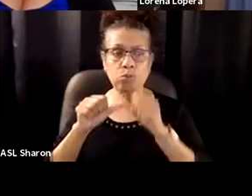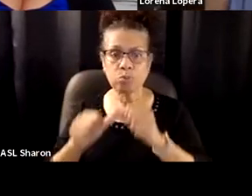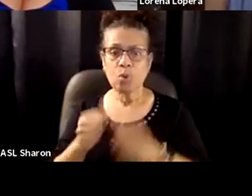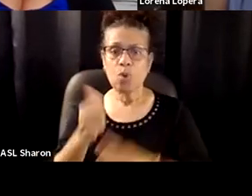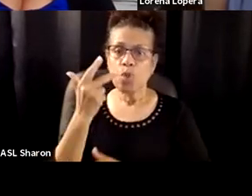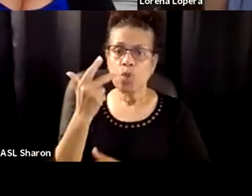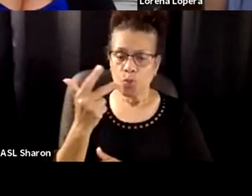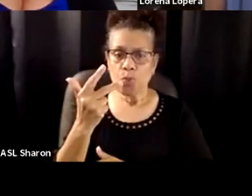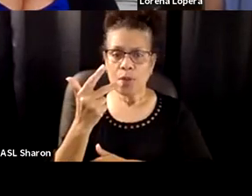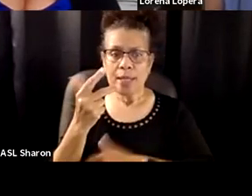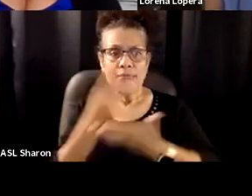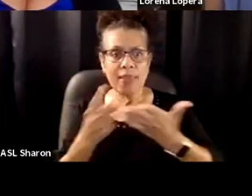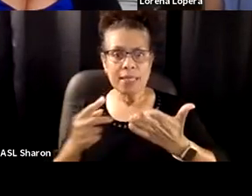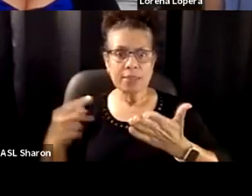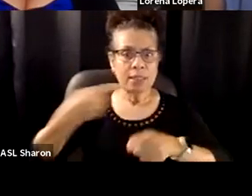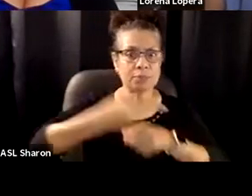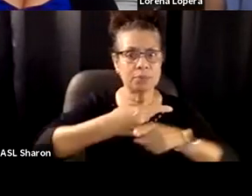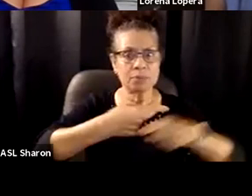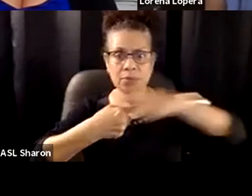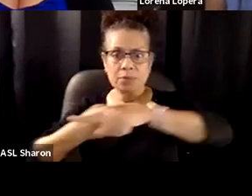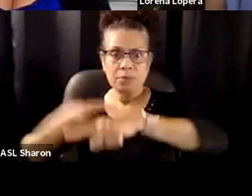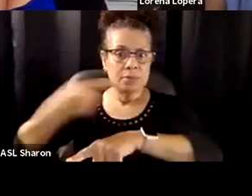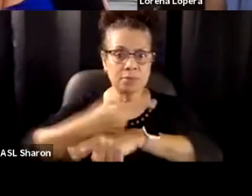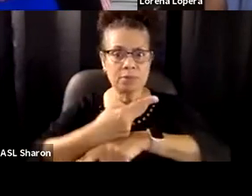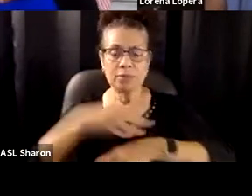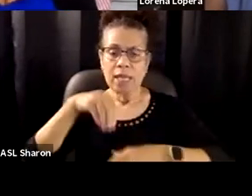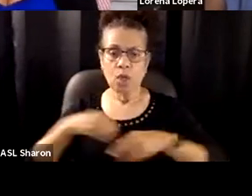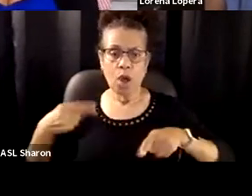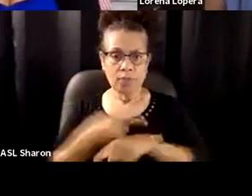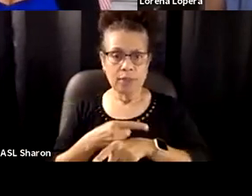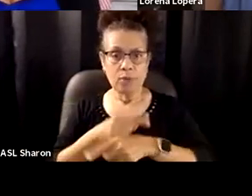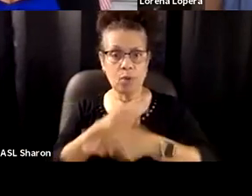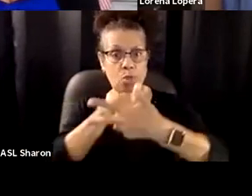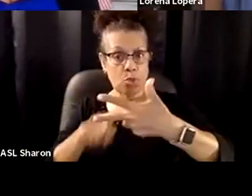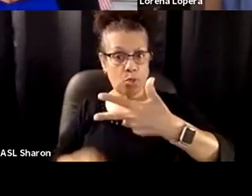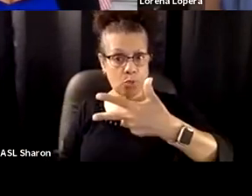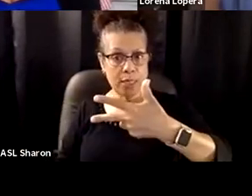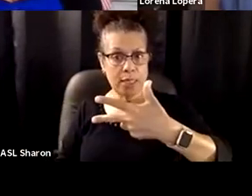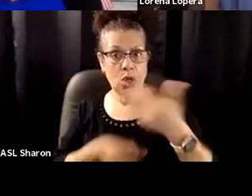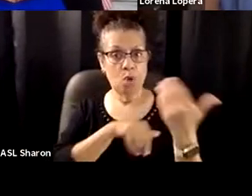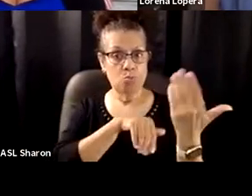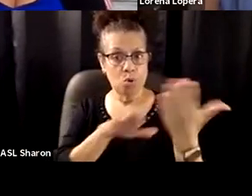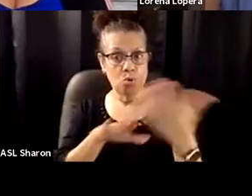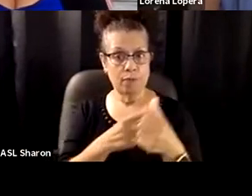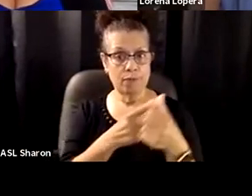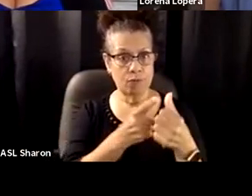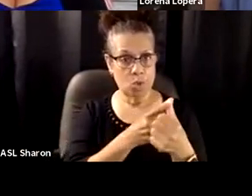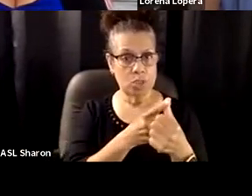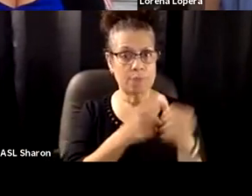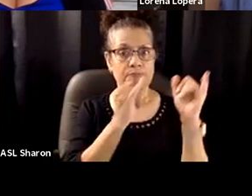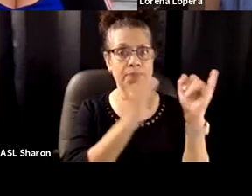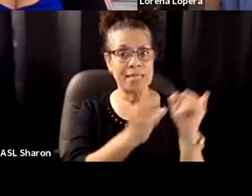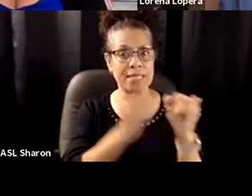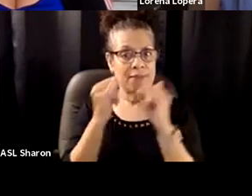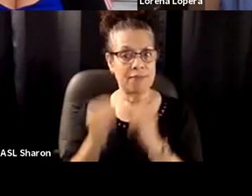paradigms that create internal contradictions the three unreconciled approaches are first an individualistic